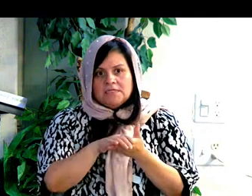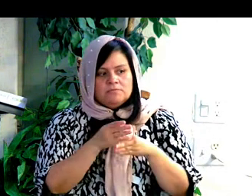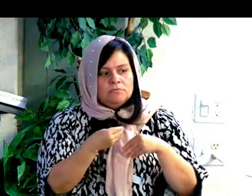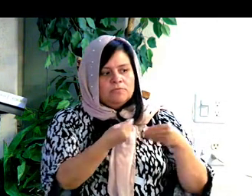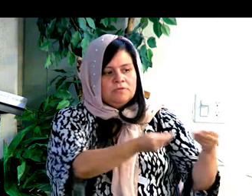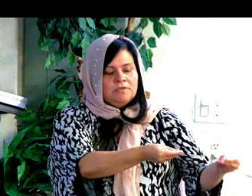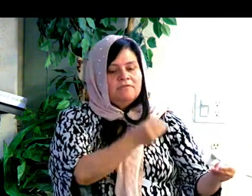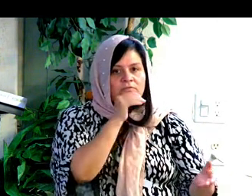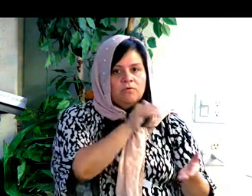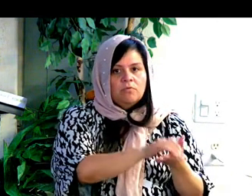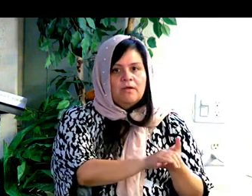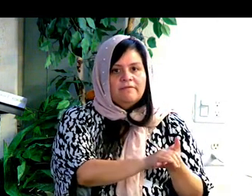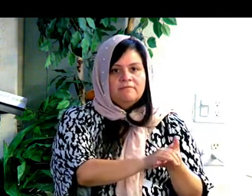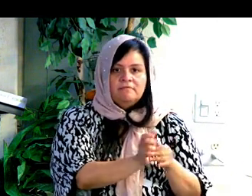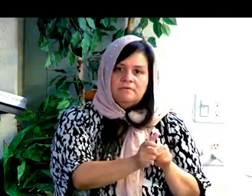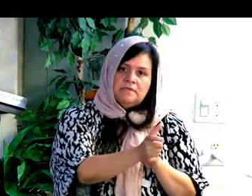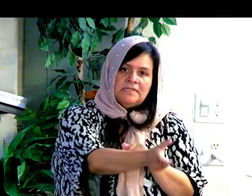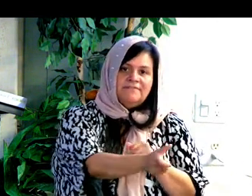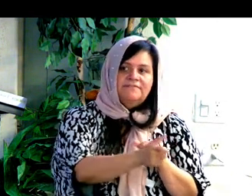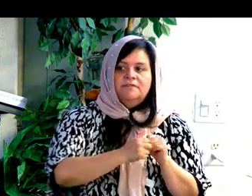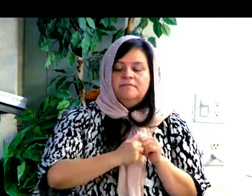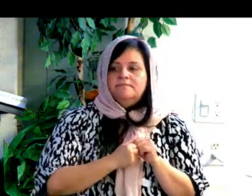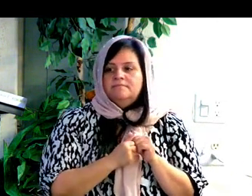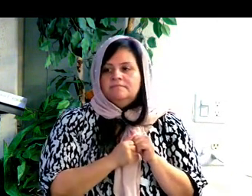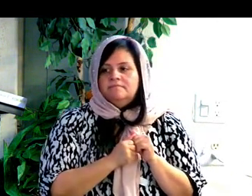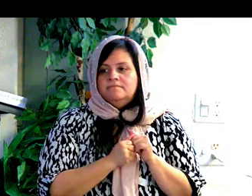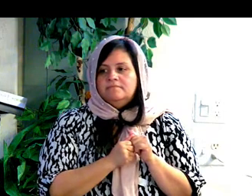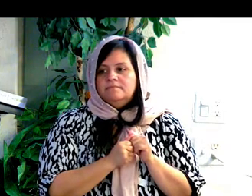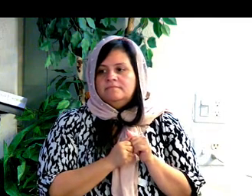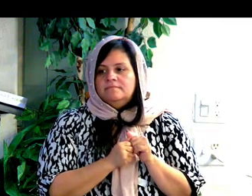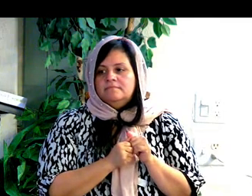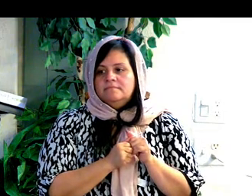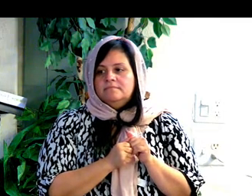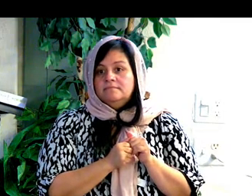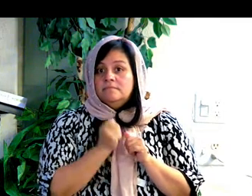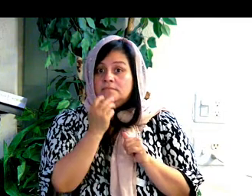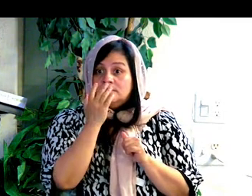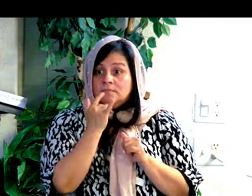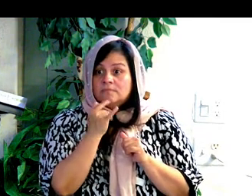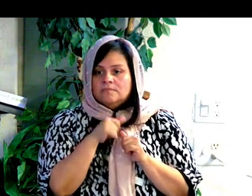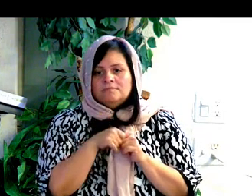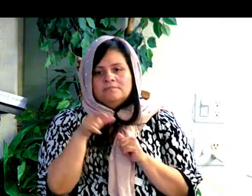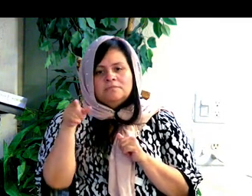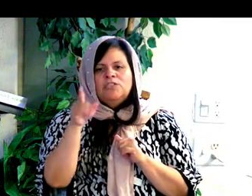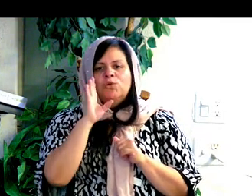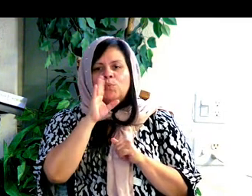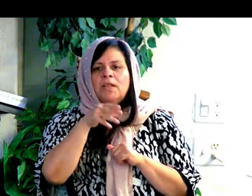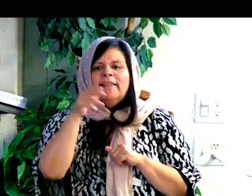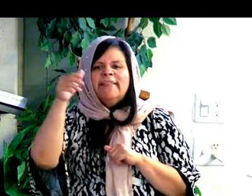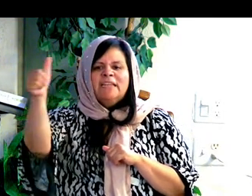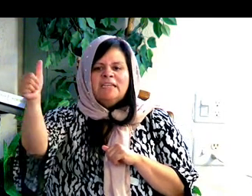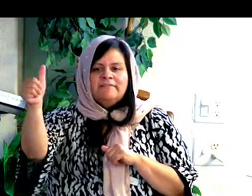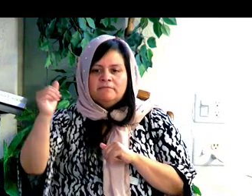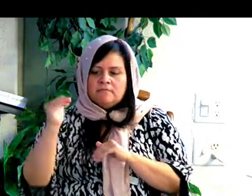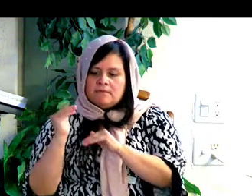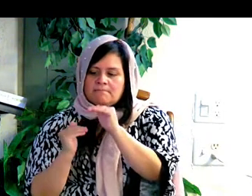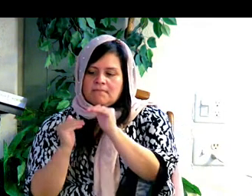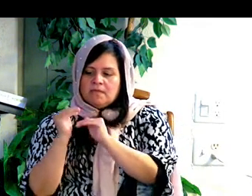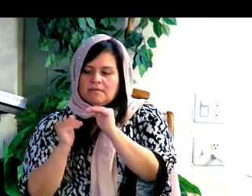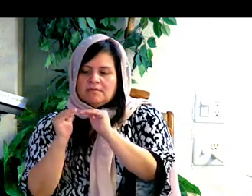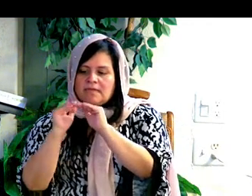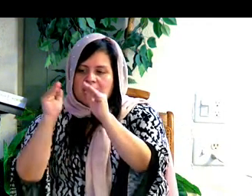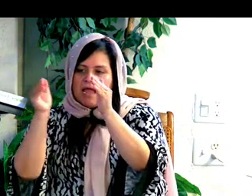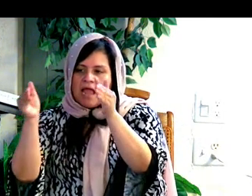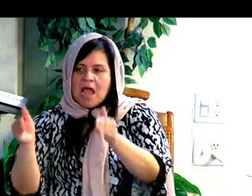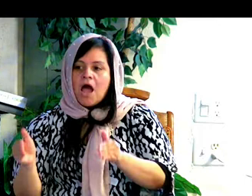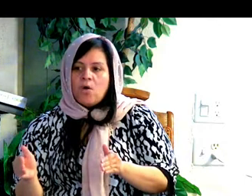novio le daba un regalo a la novia. Right, because he's going to leave and make a house, prepare a house for them. Porque él va a salir